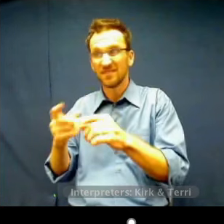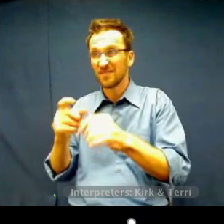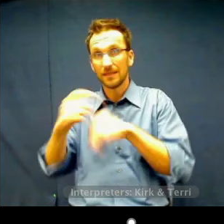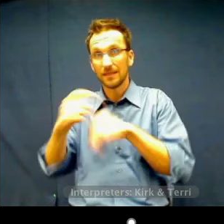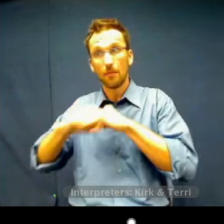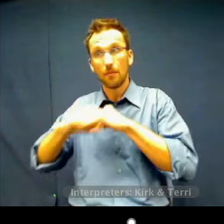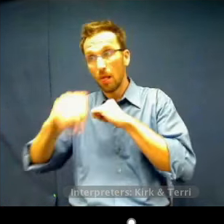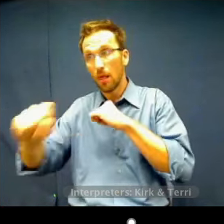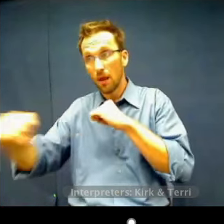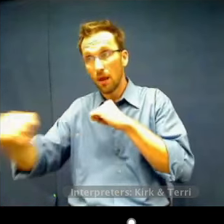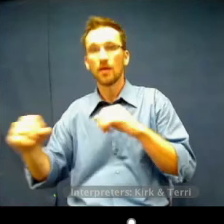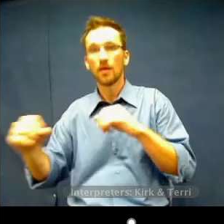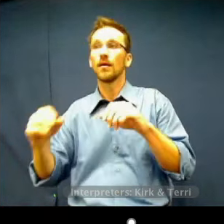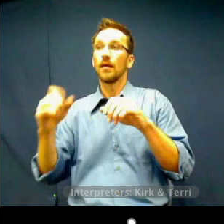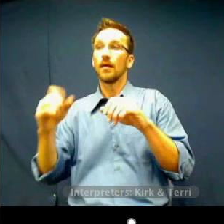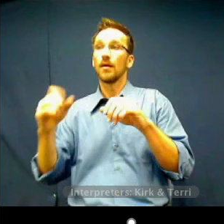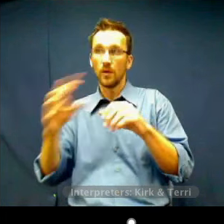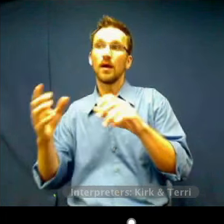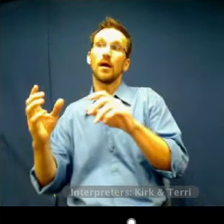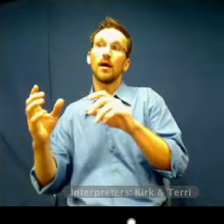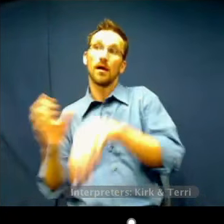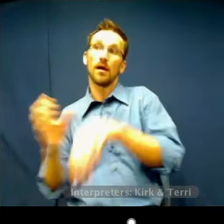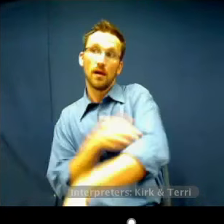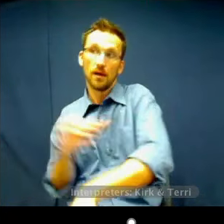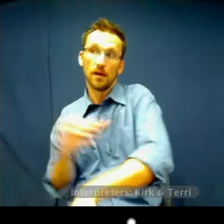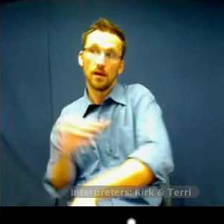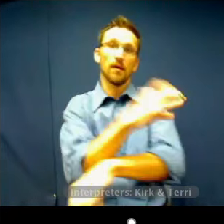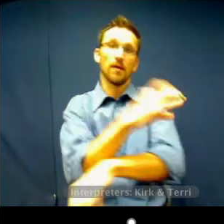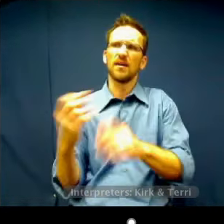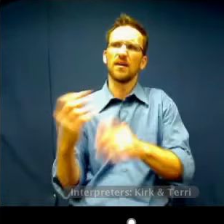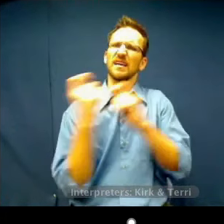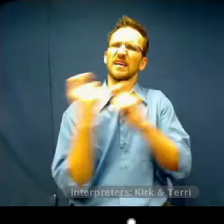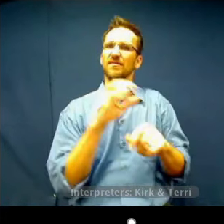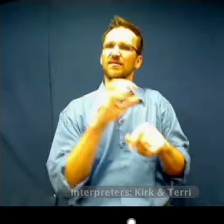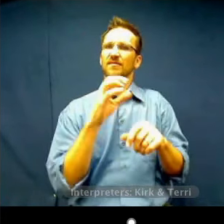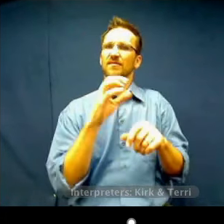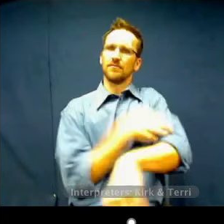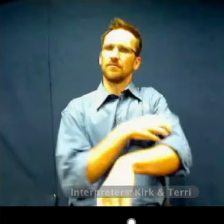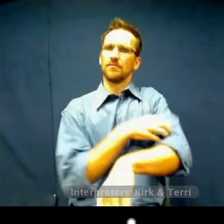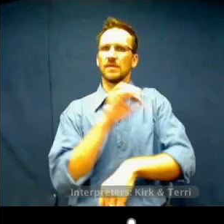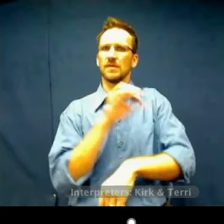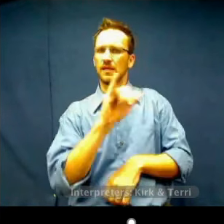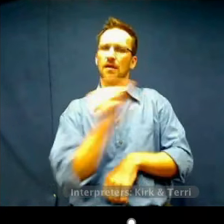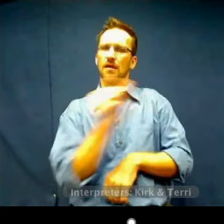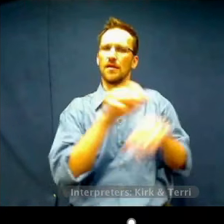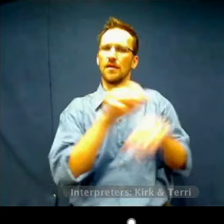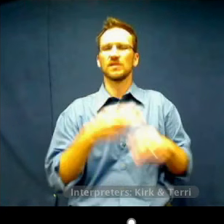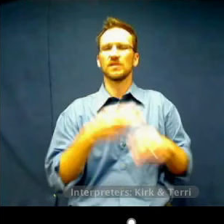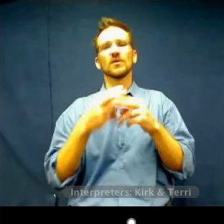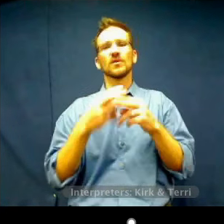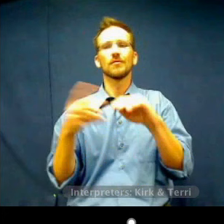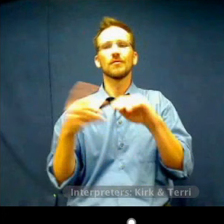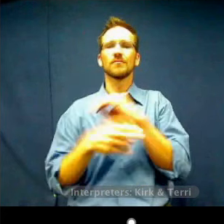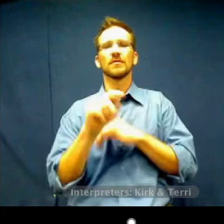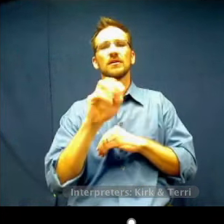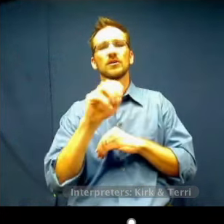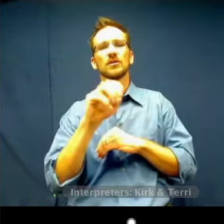custody morphs into a termination of one's parental rights. In Maryland, we call that guardianship with consent to